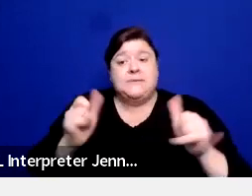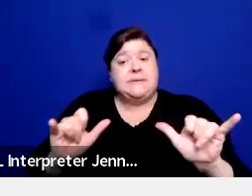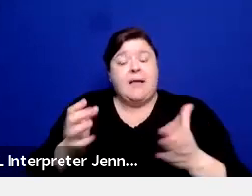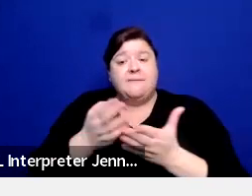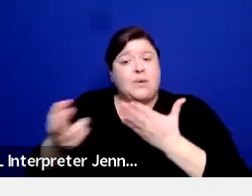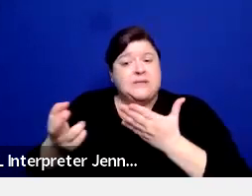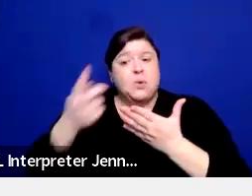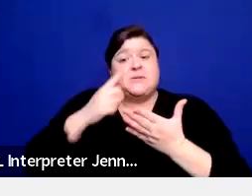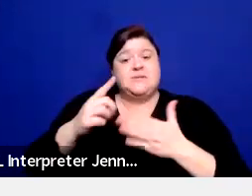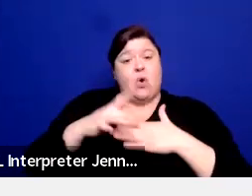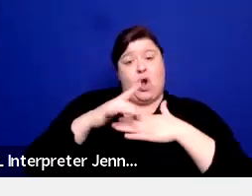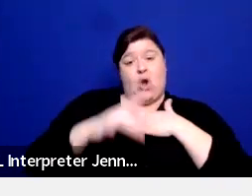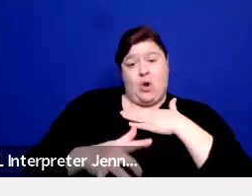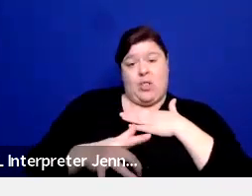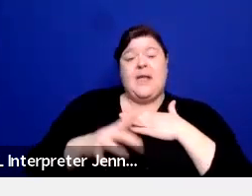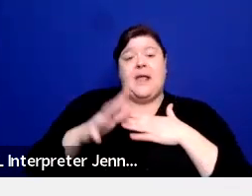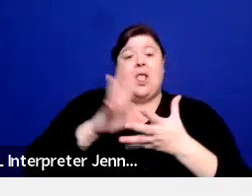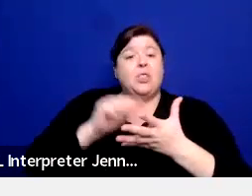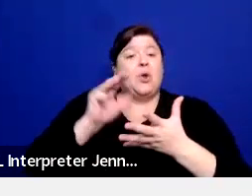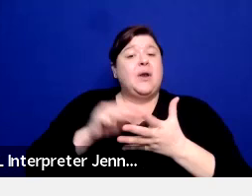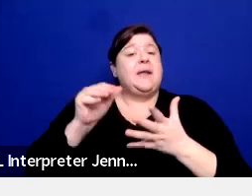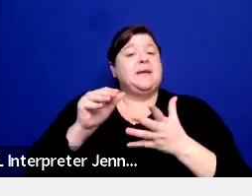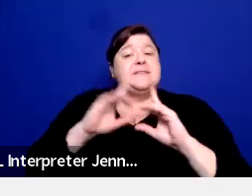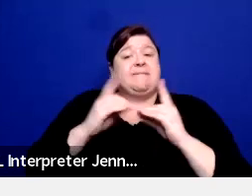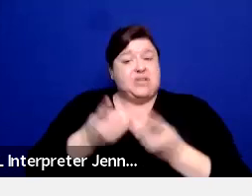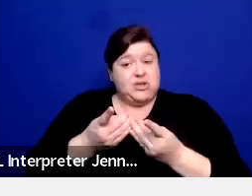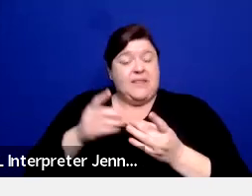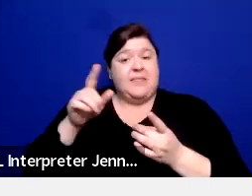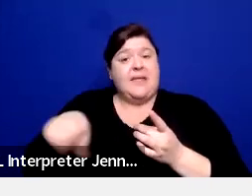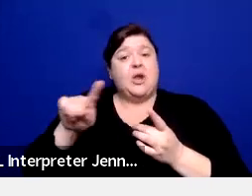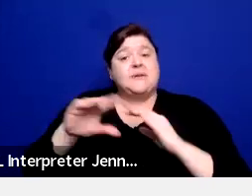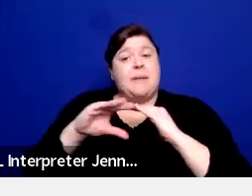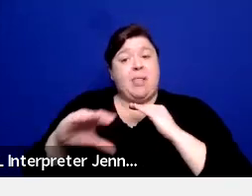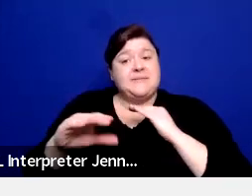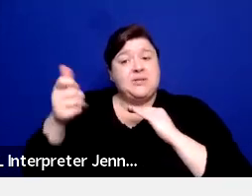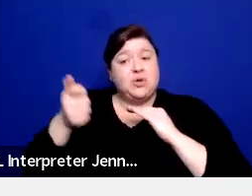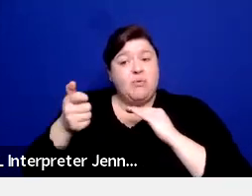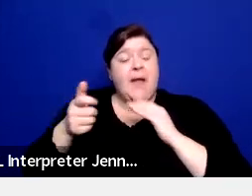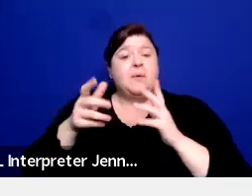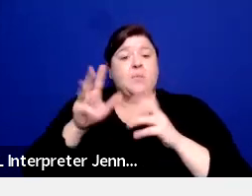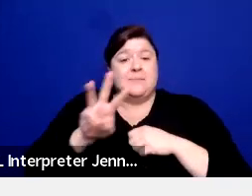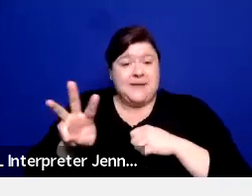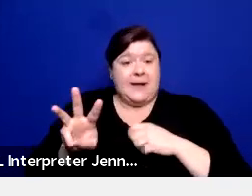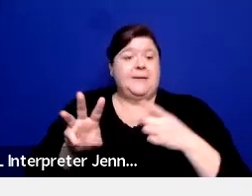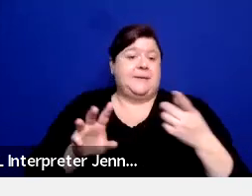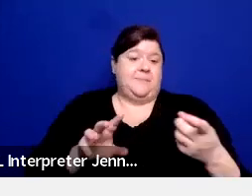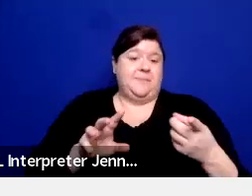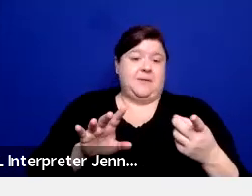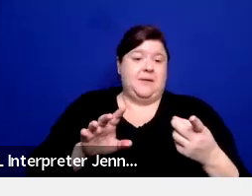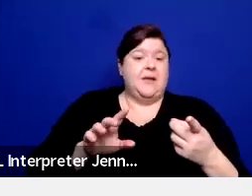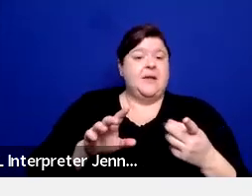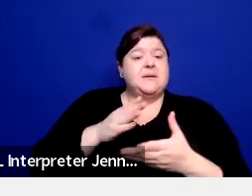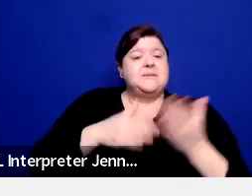Early Learning Division Stabilization Grant webpage. There's a grant sample, some tools that the Federal Office of Child